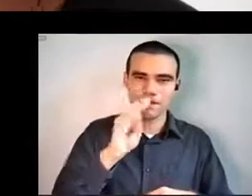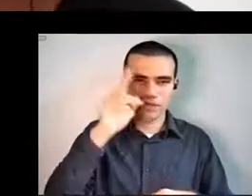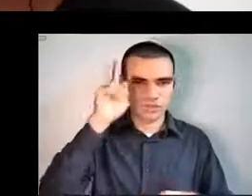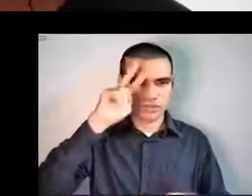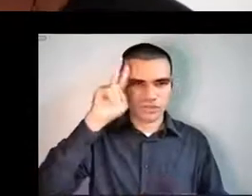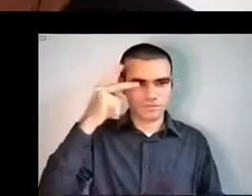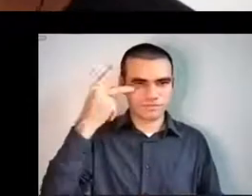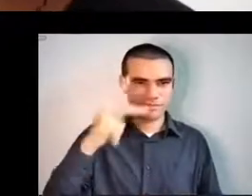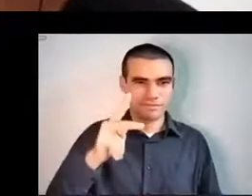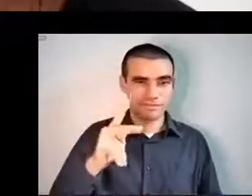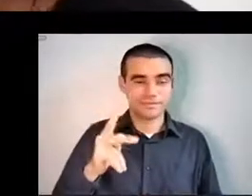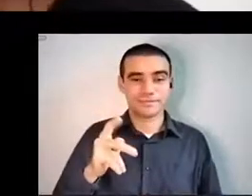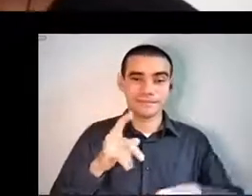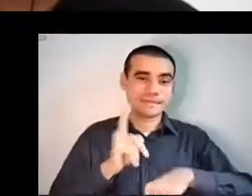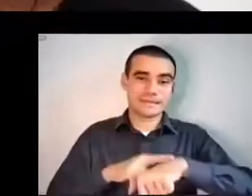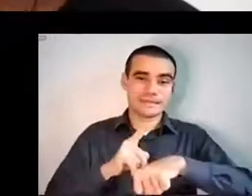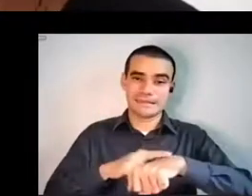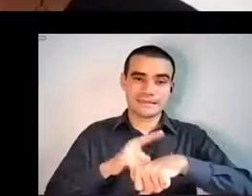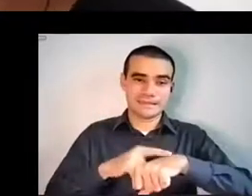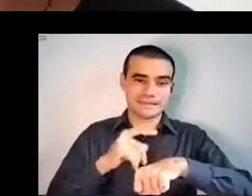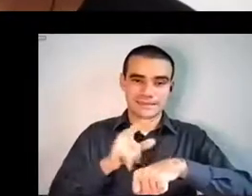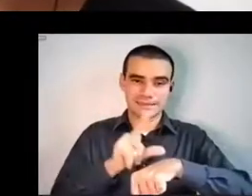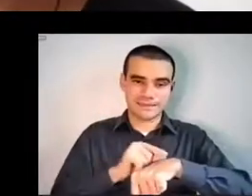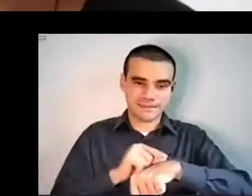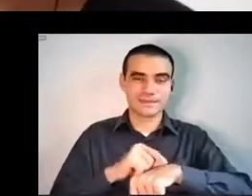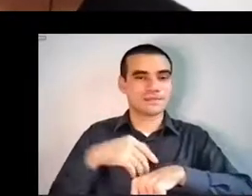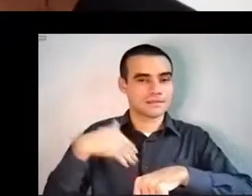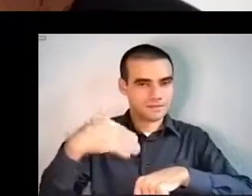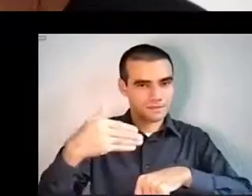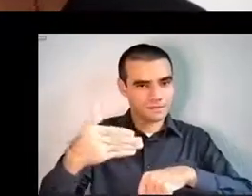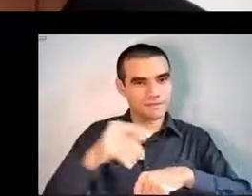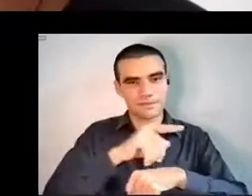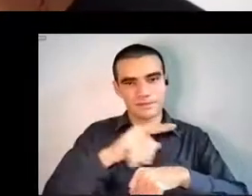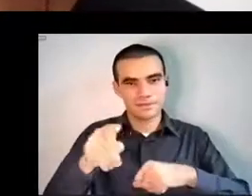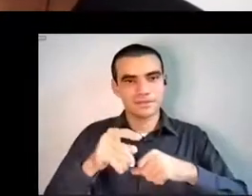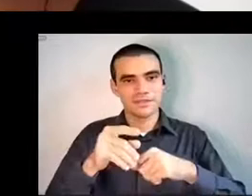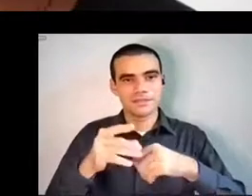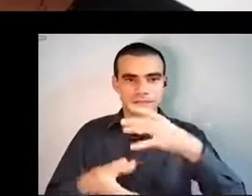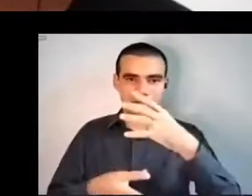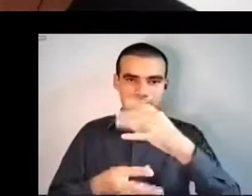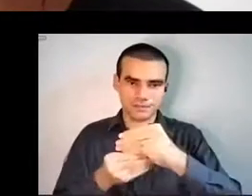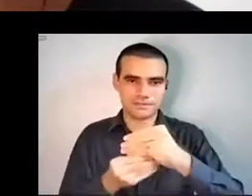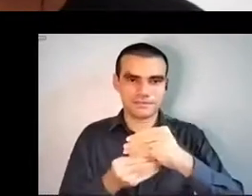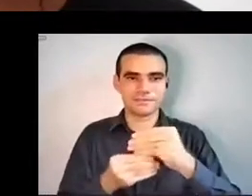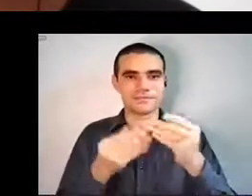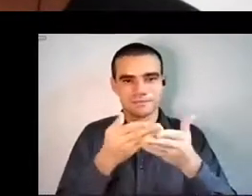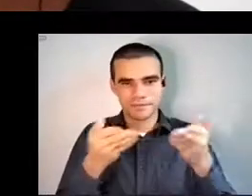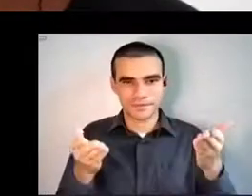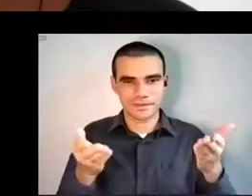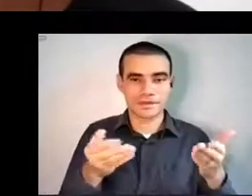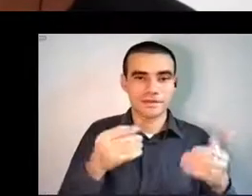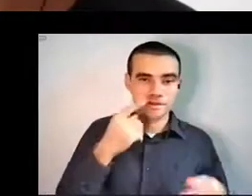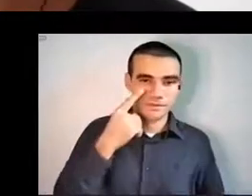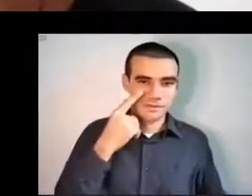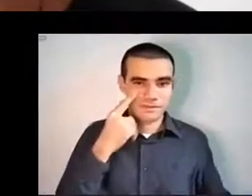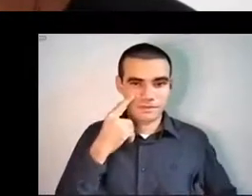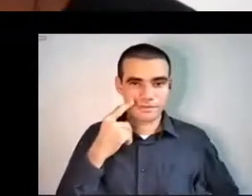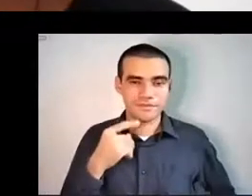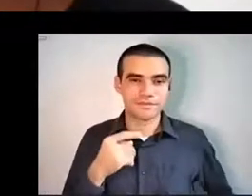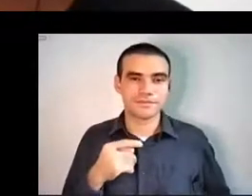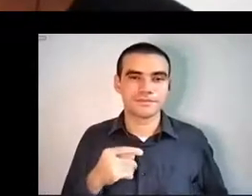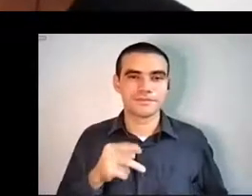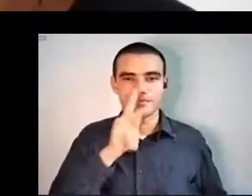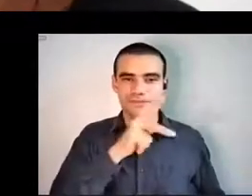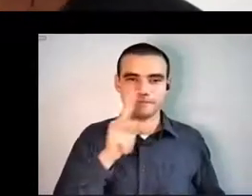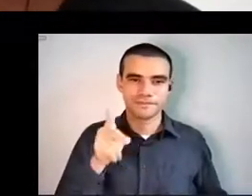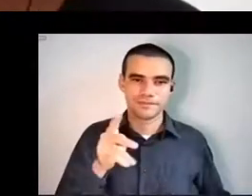guests with their bios, so we don't waste a lot of time and give more spaces to the remarks of Professor Foster Brown. I would like to